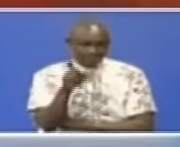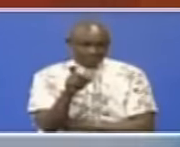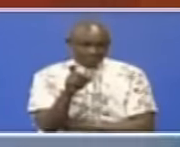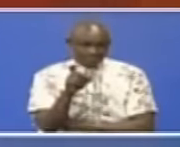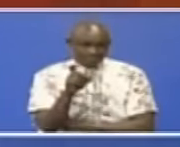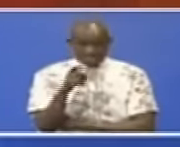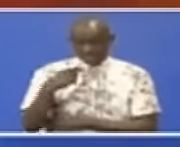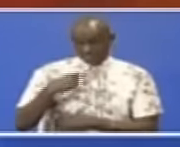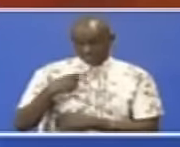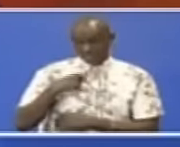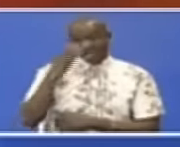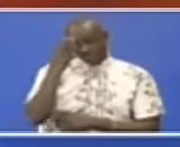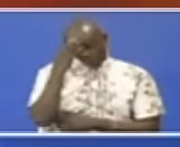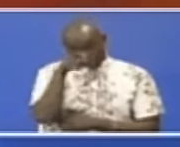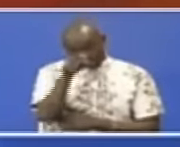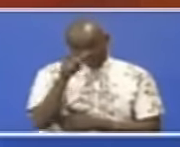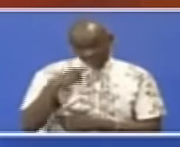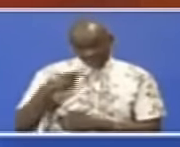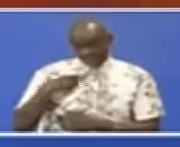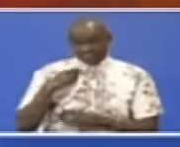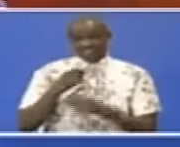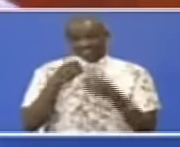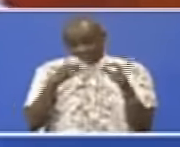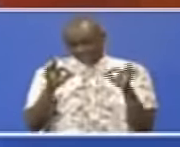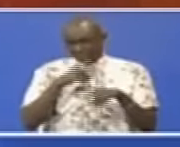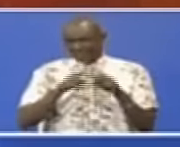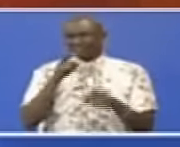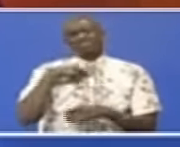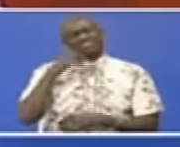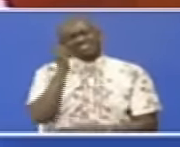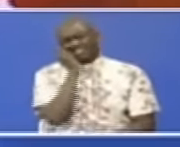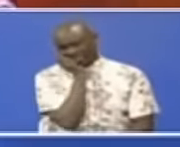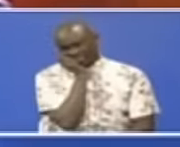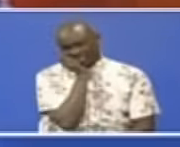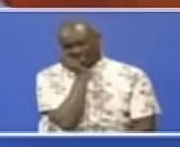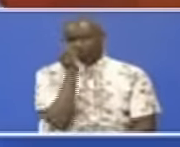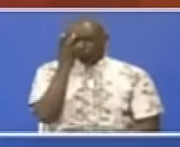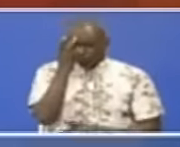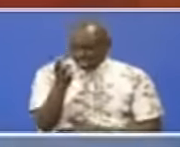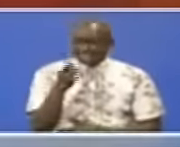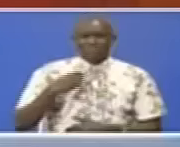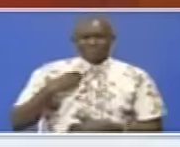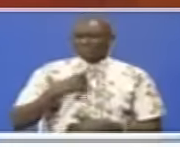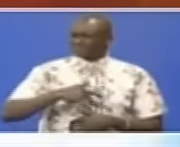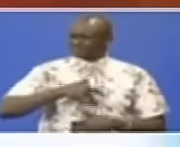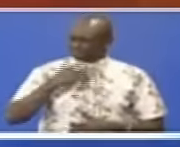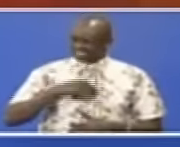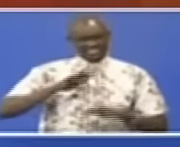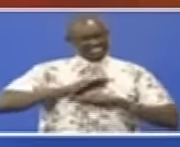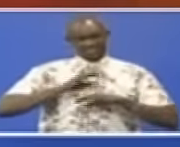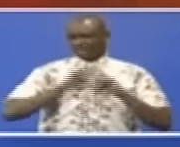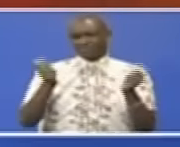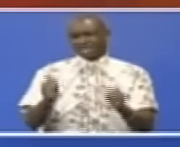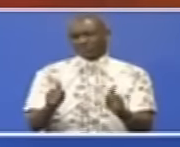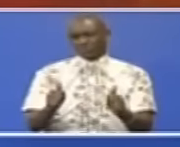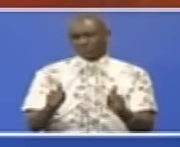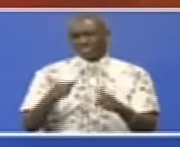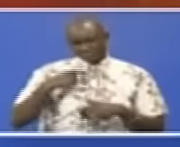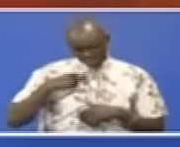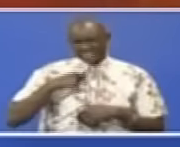am not sad that he has been let off the hook, but I am really sad that I do not feel satisfied that